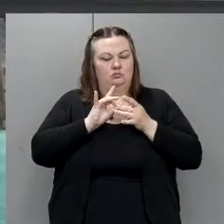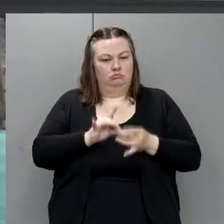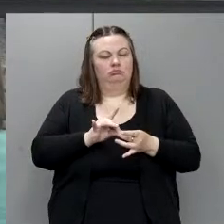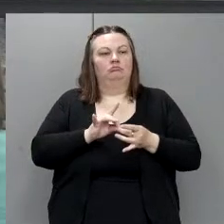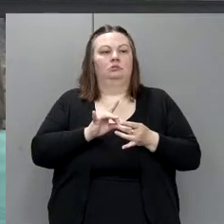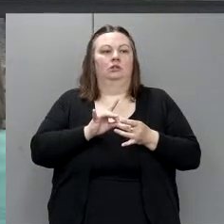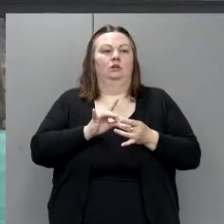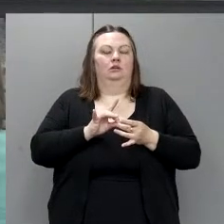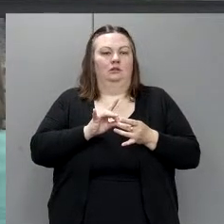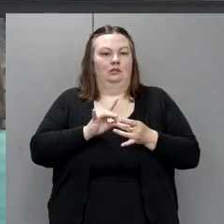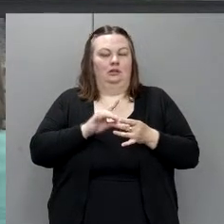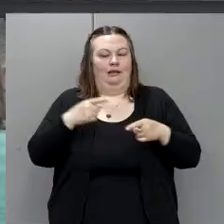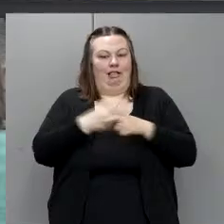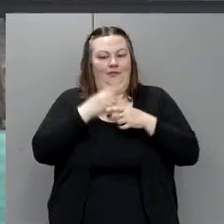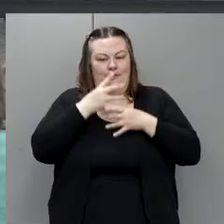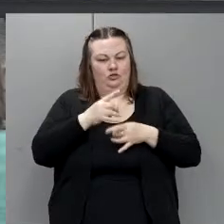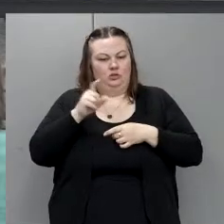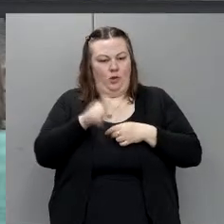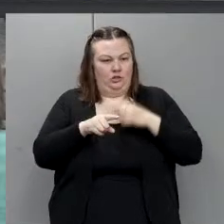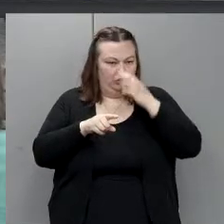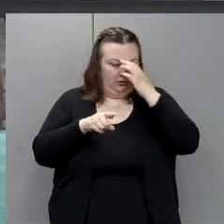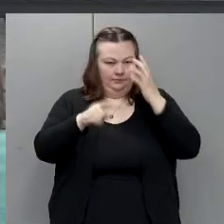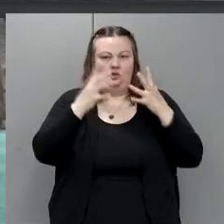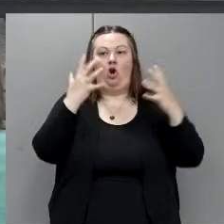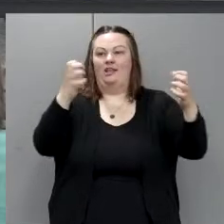regarding the conflict of interest question.